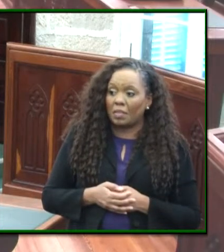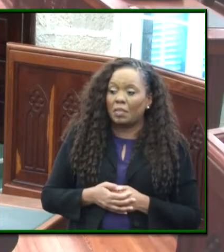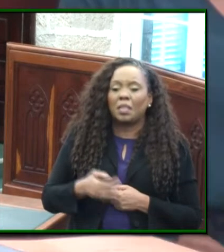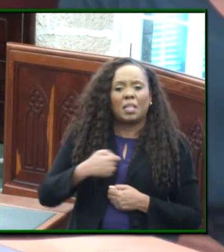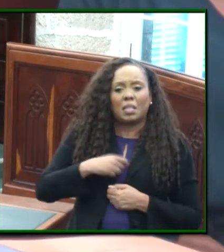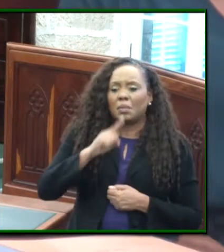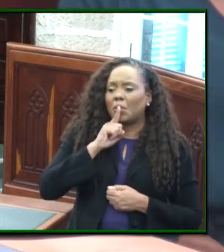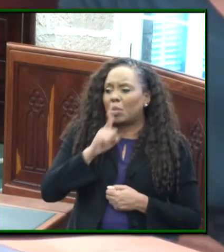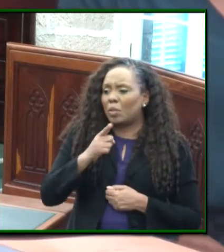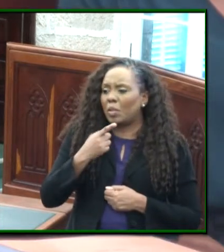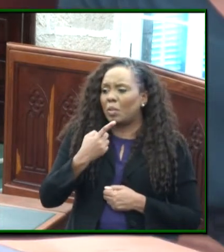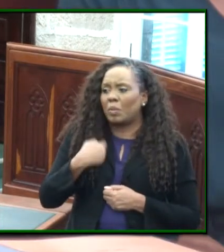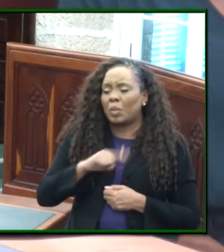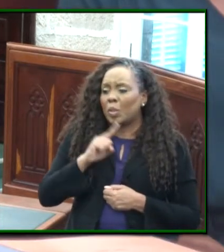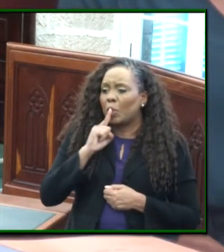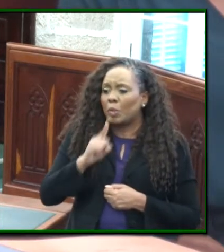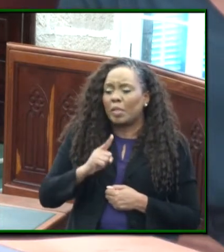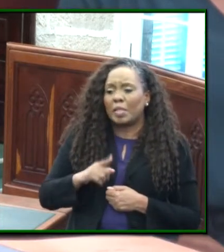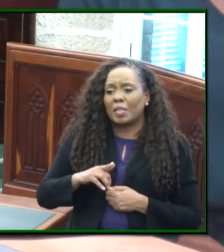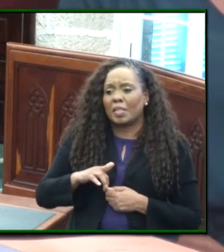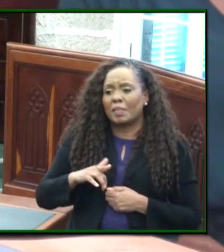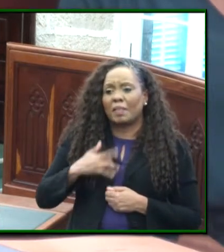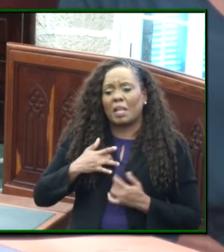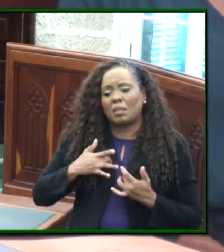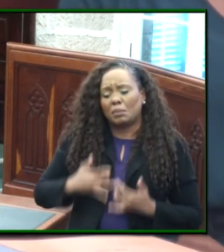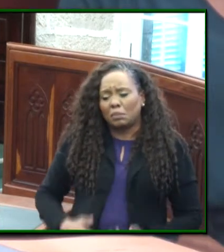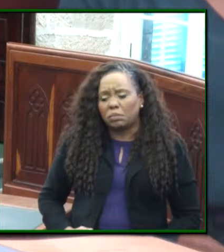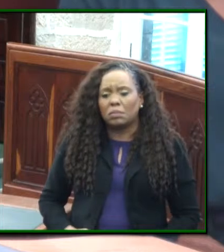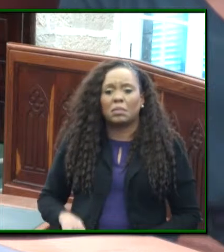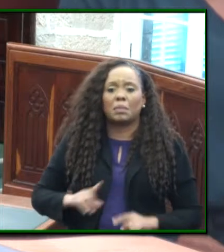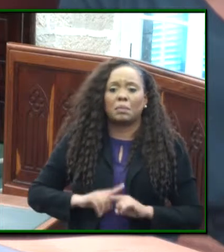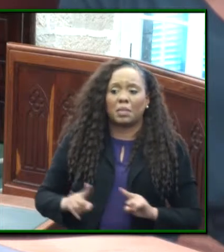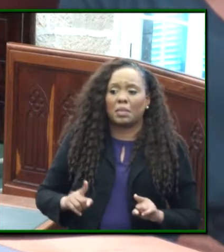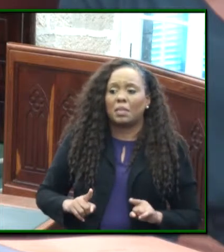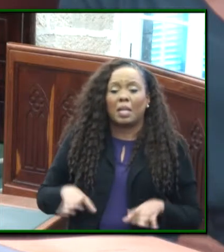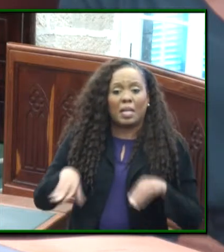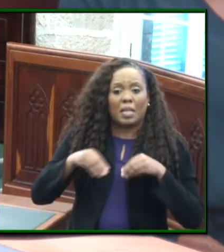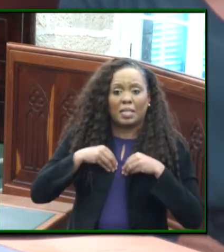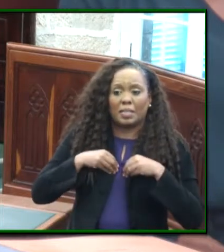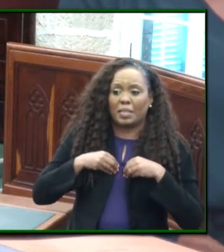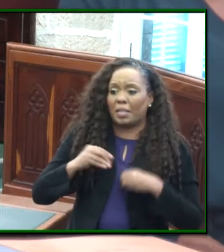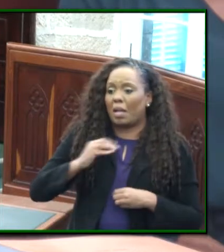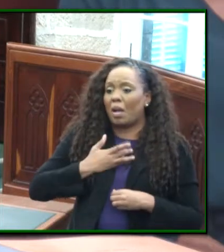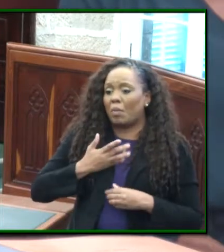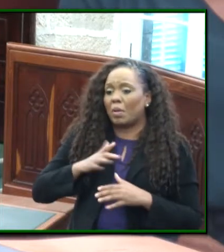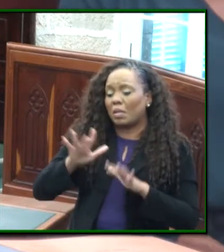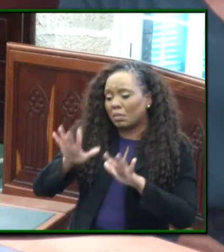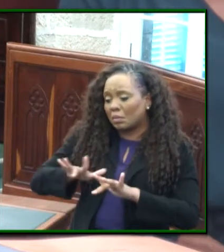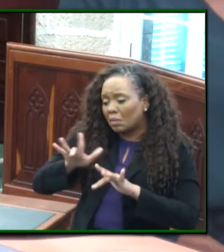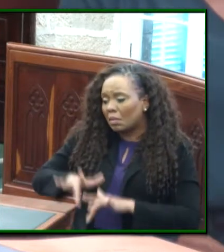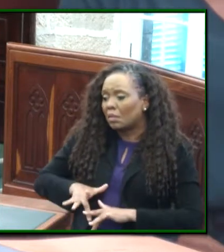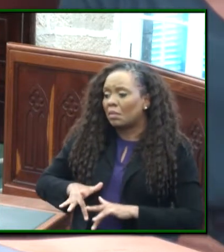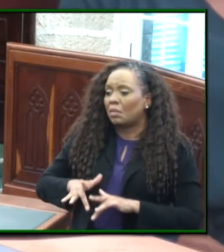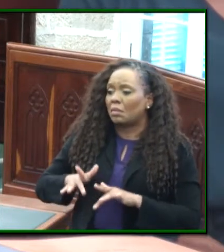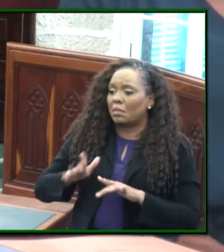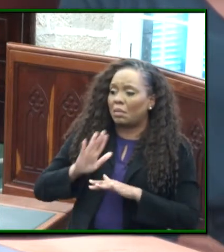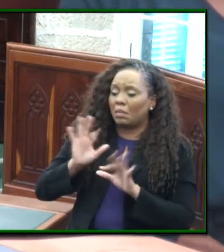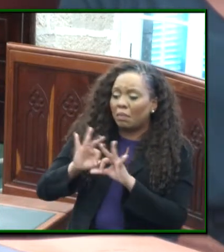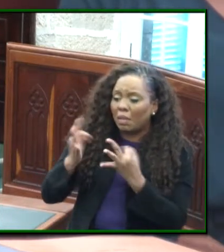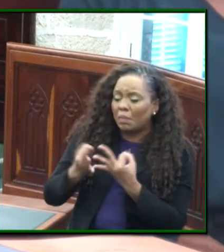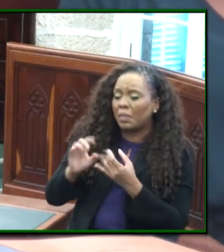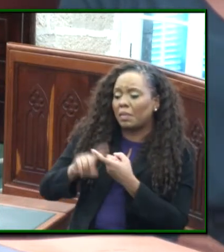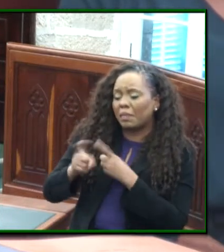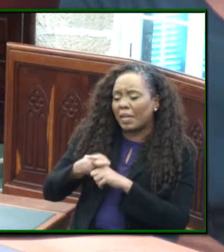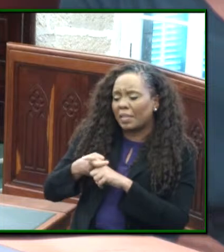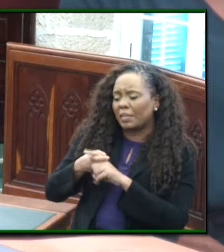loss tremendously, but please accept the condolences to all who work with him, you, Commissioner, and all his family and friends. So,